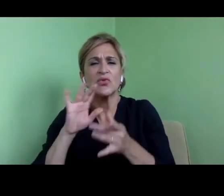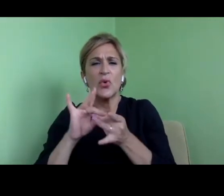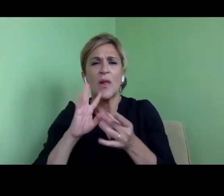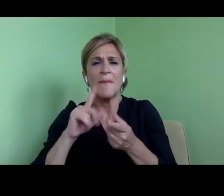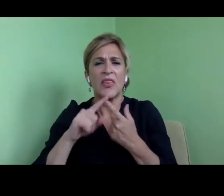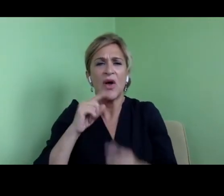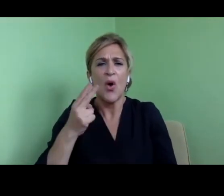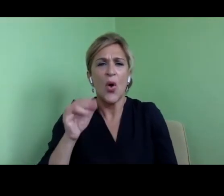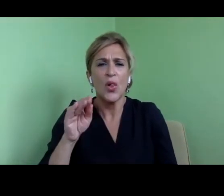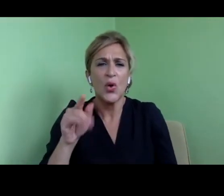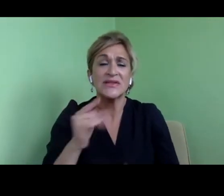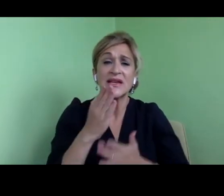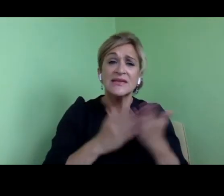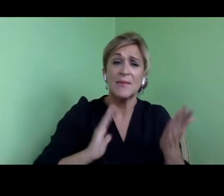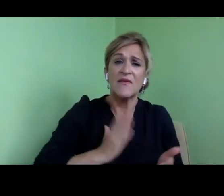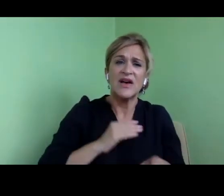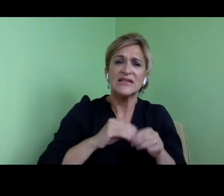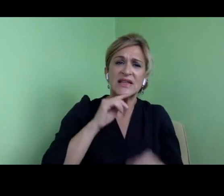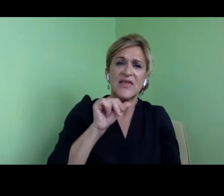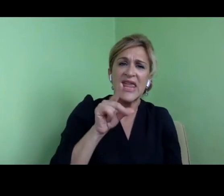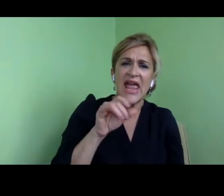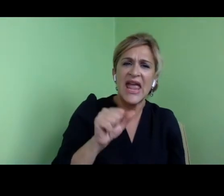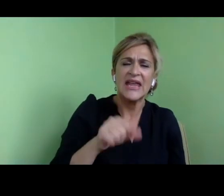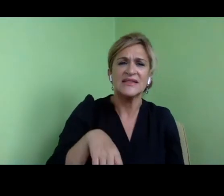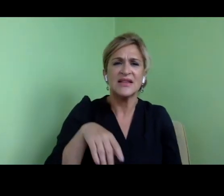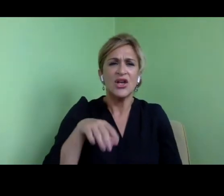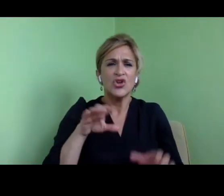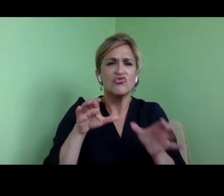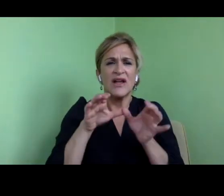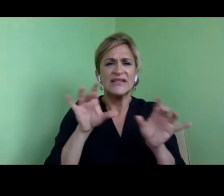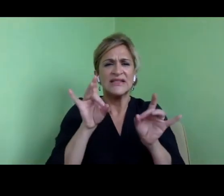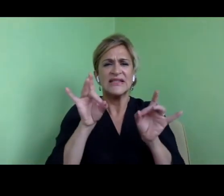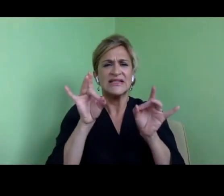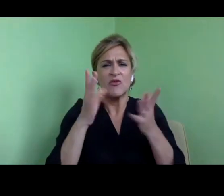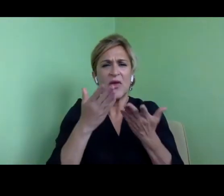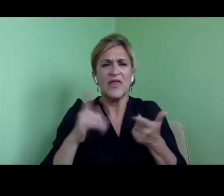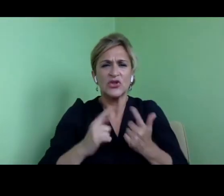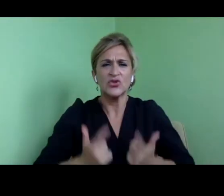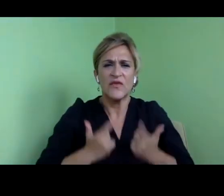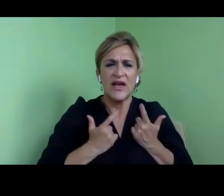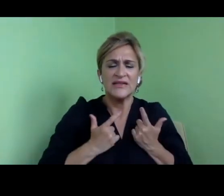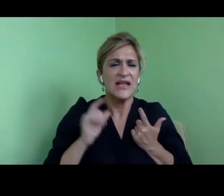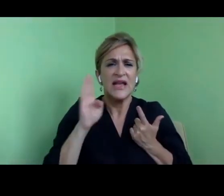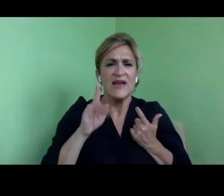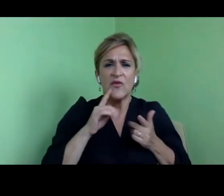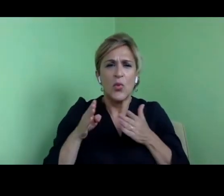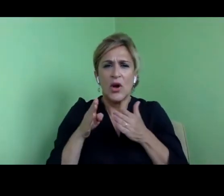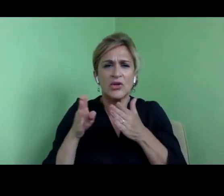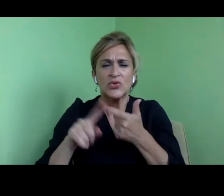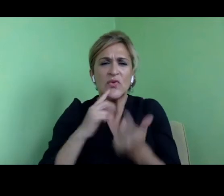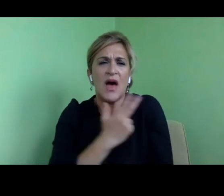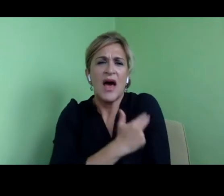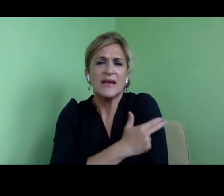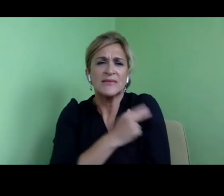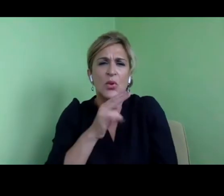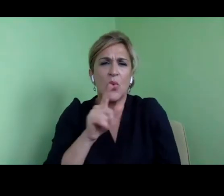some of us in the AIDS crisis did terrible things to survive. Never made it down the aisles of the hospital wards of Bellevue and